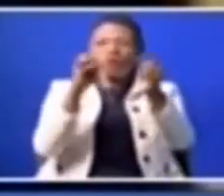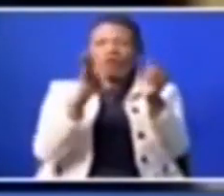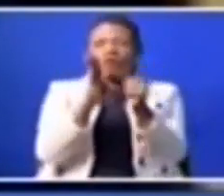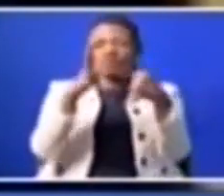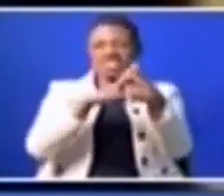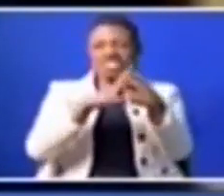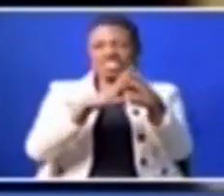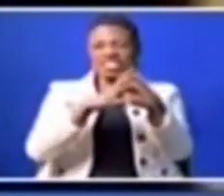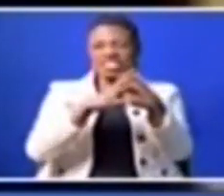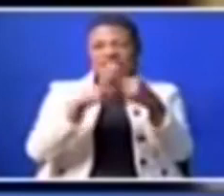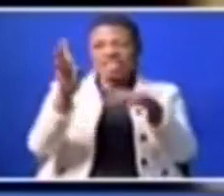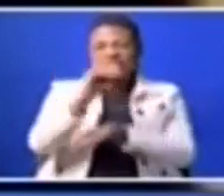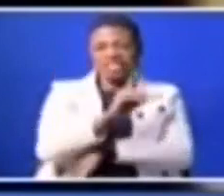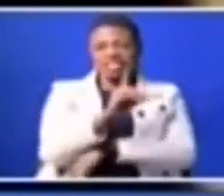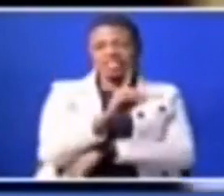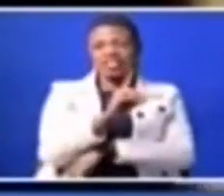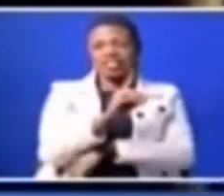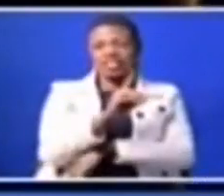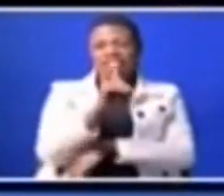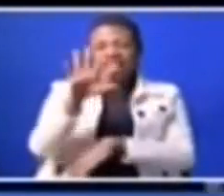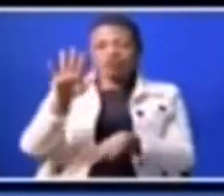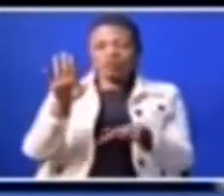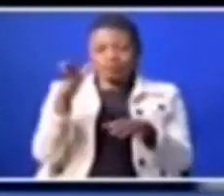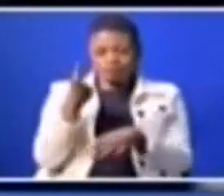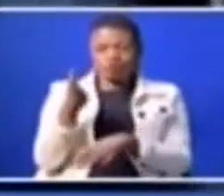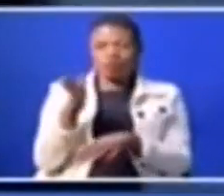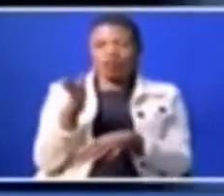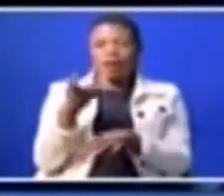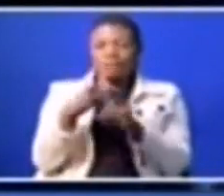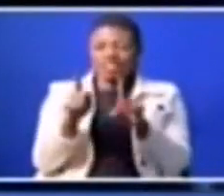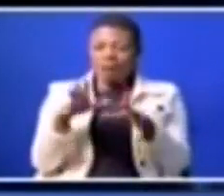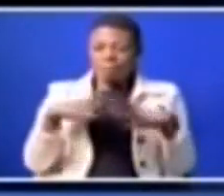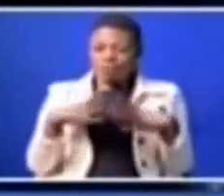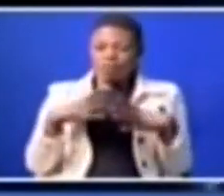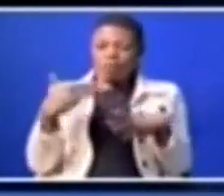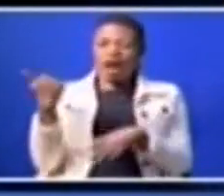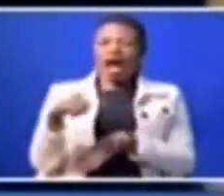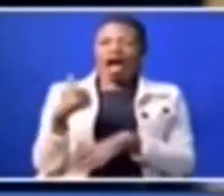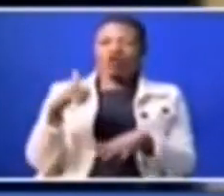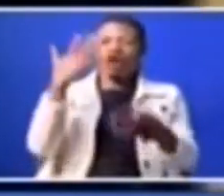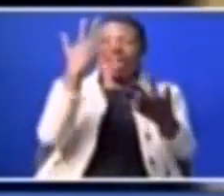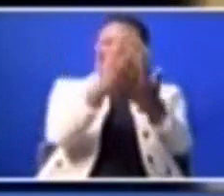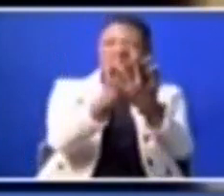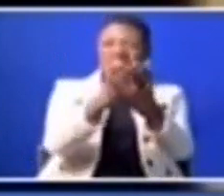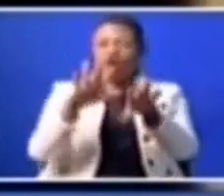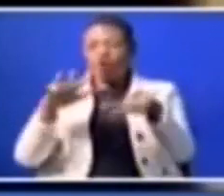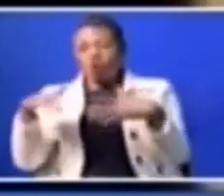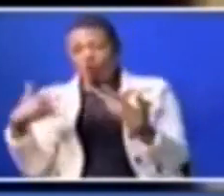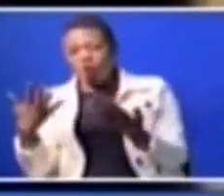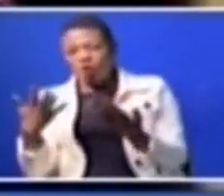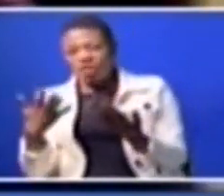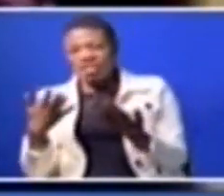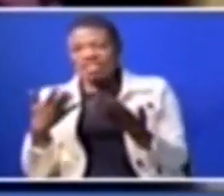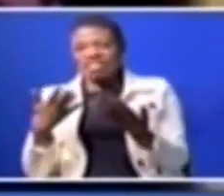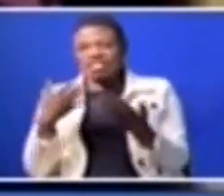the court directed that be detained for 14 days. It applies to those ones. But the ones who are yet to be arrested or the ones who are seeking expatriate